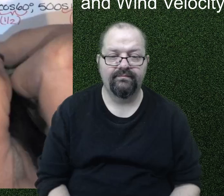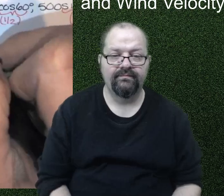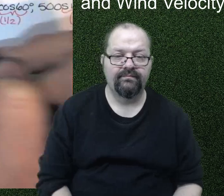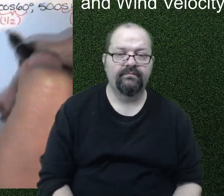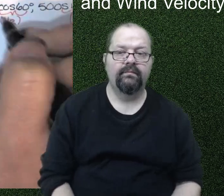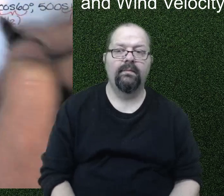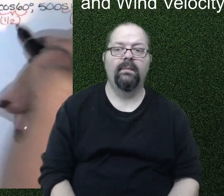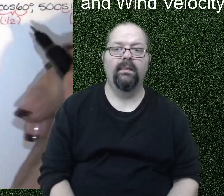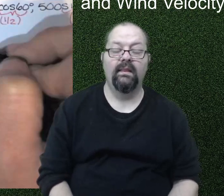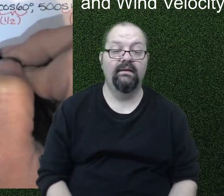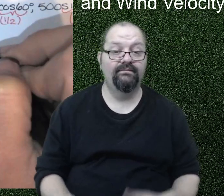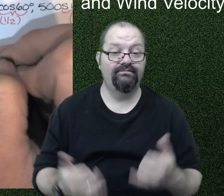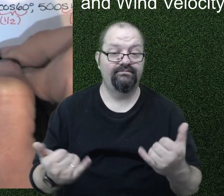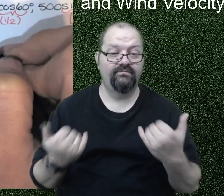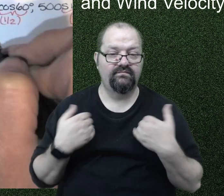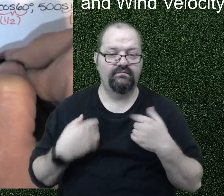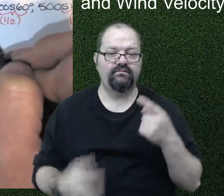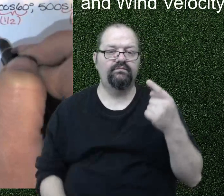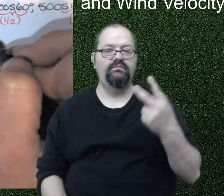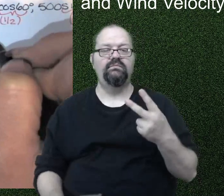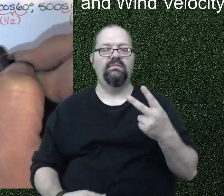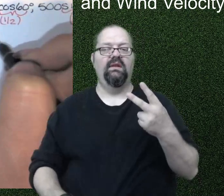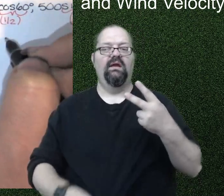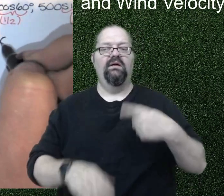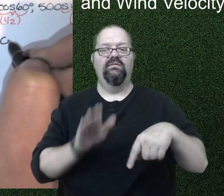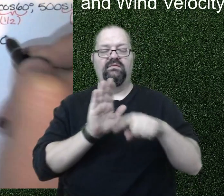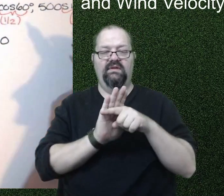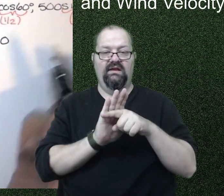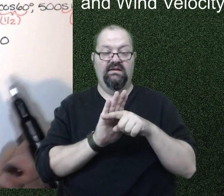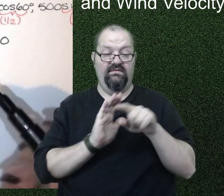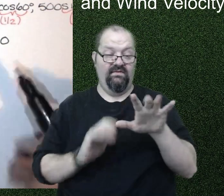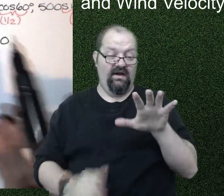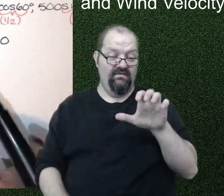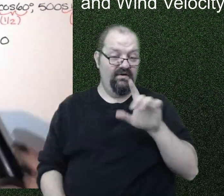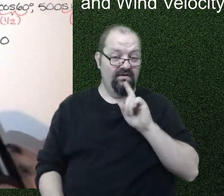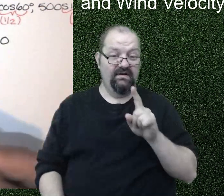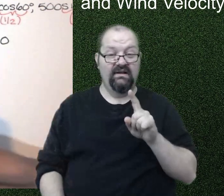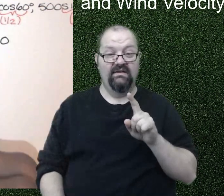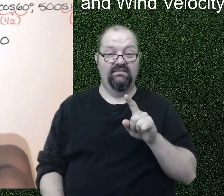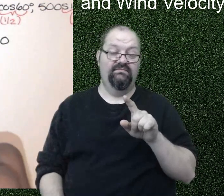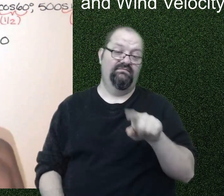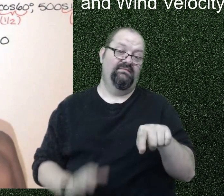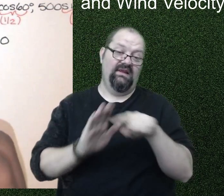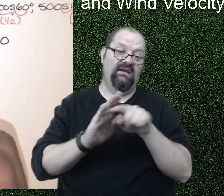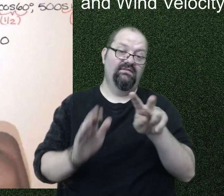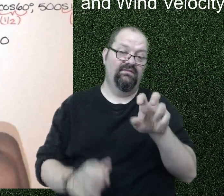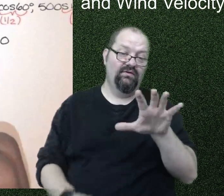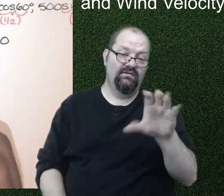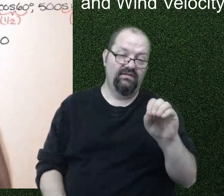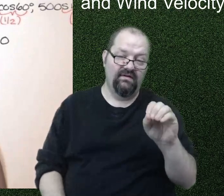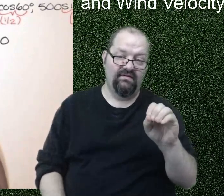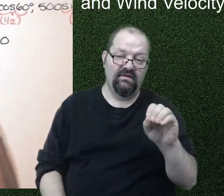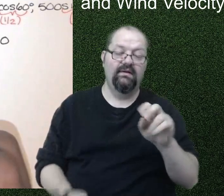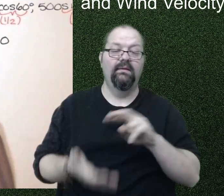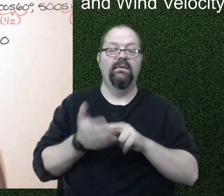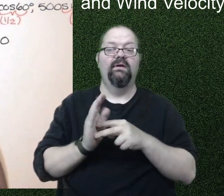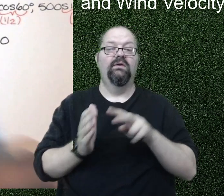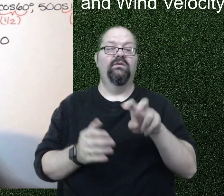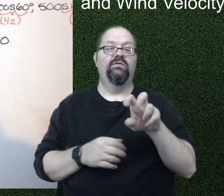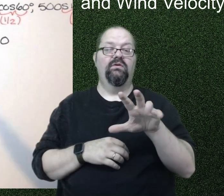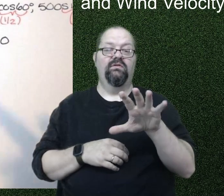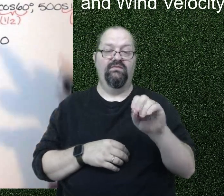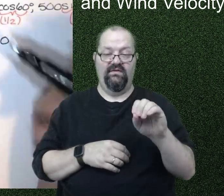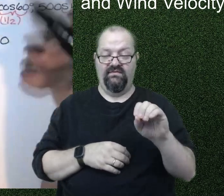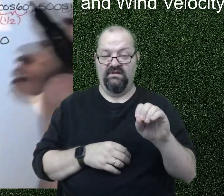So I got 1/2 of negative 500 is negative 250. That's 250 miles per hour in the negative